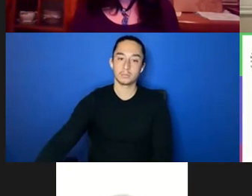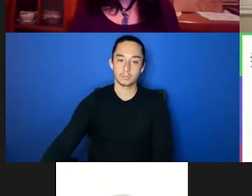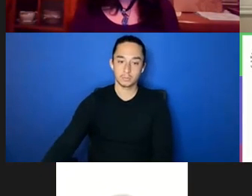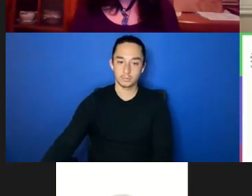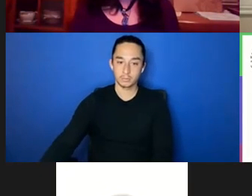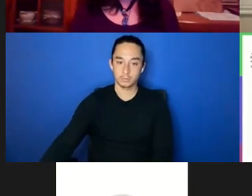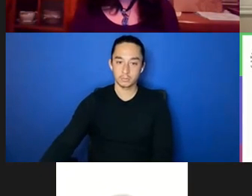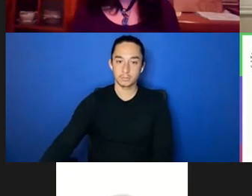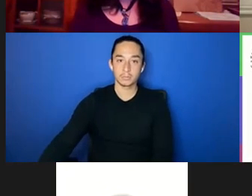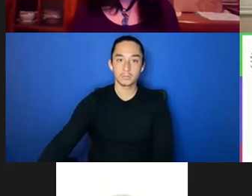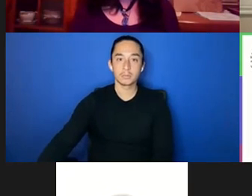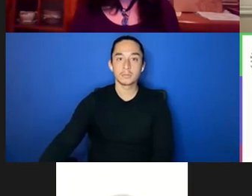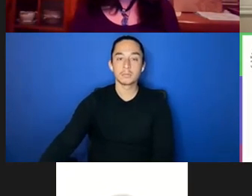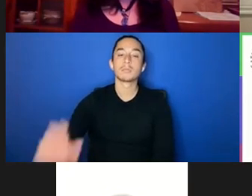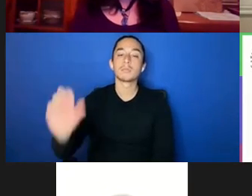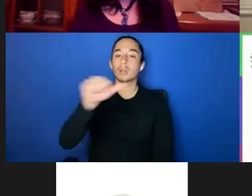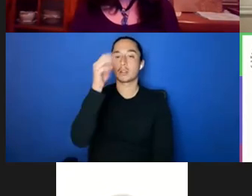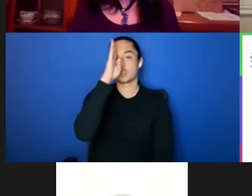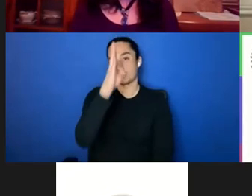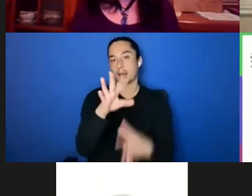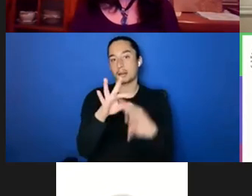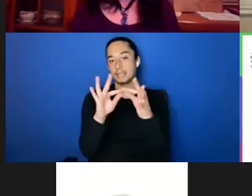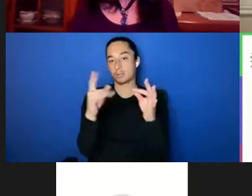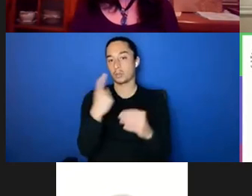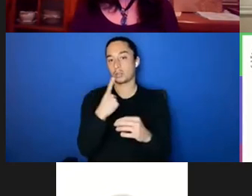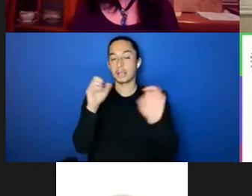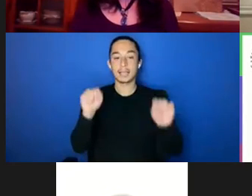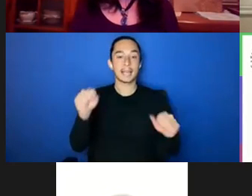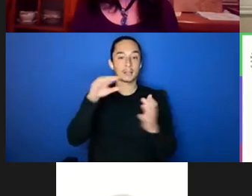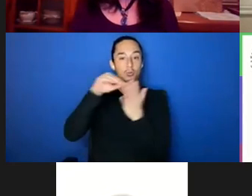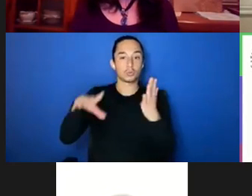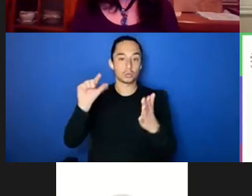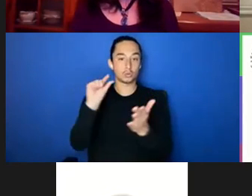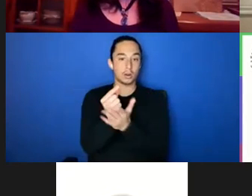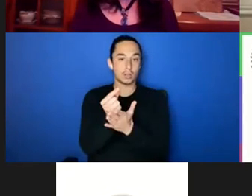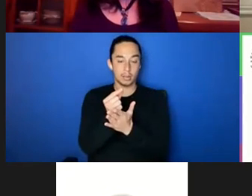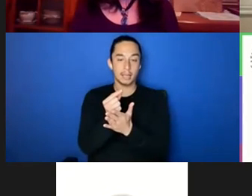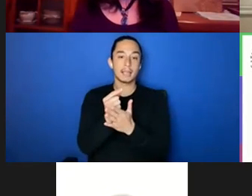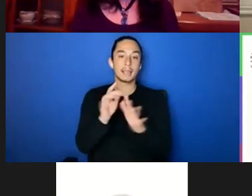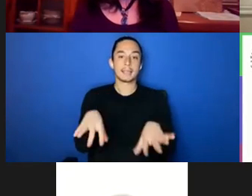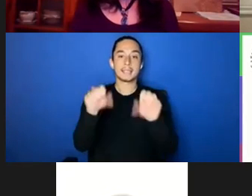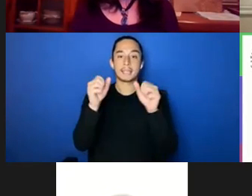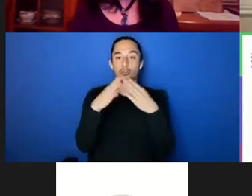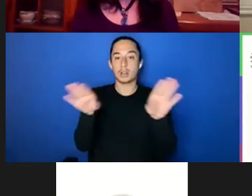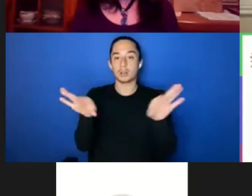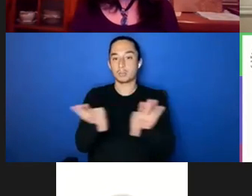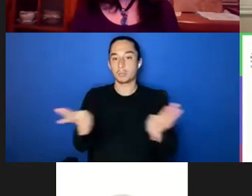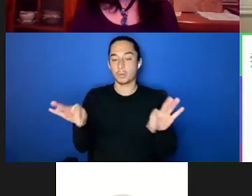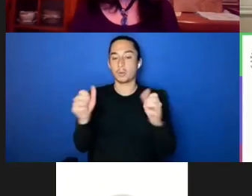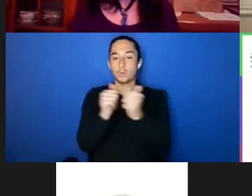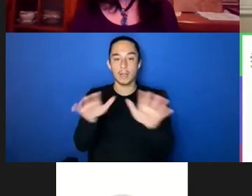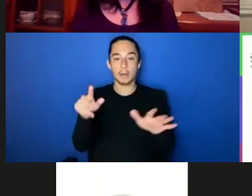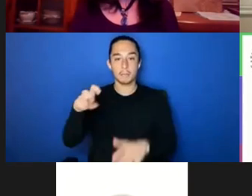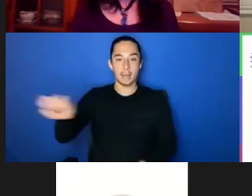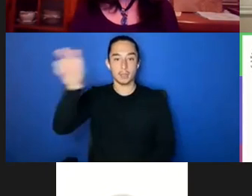And one of the questions that I had direct message was, so can a student graduate taking a general diploma without doing a